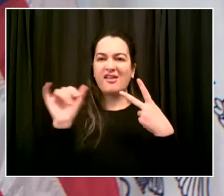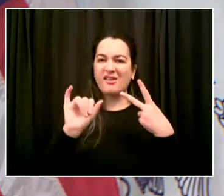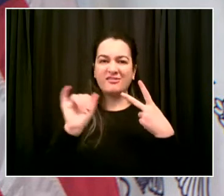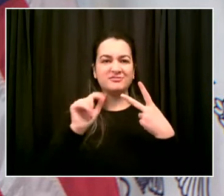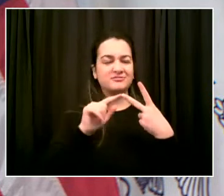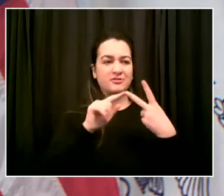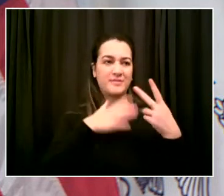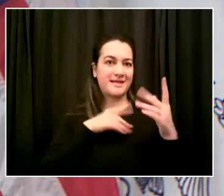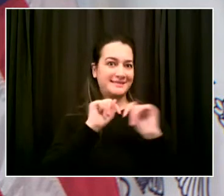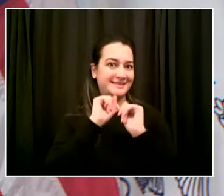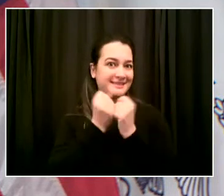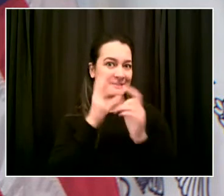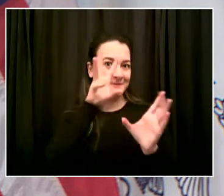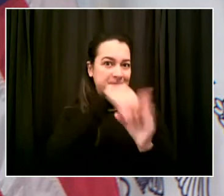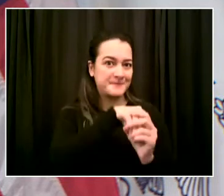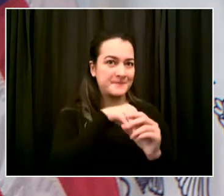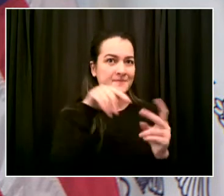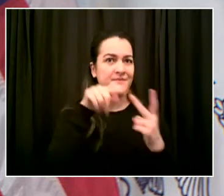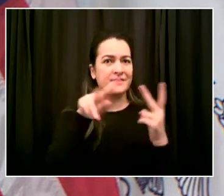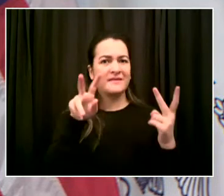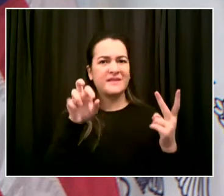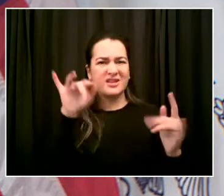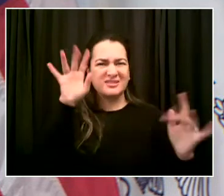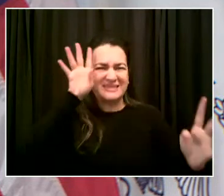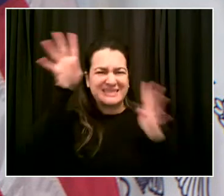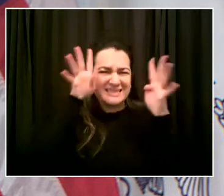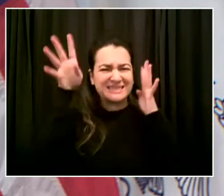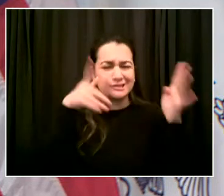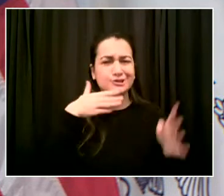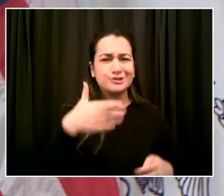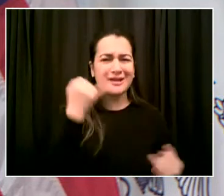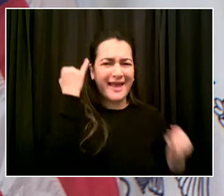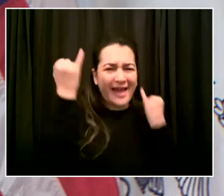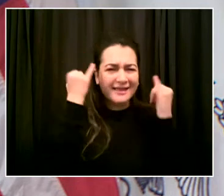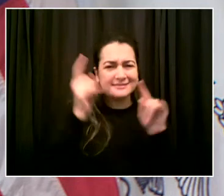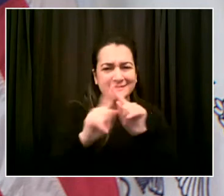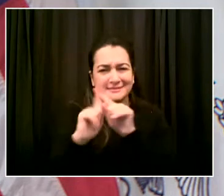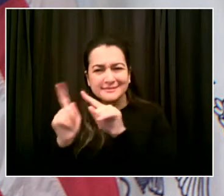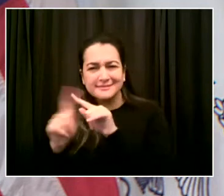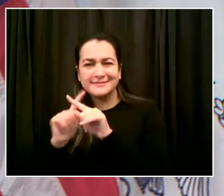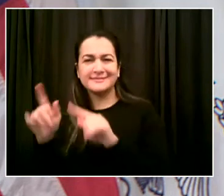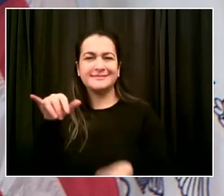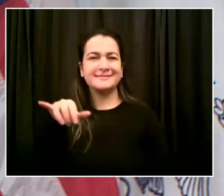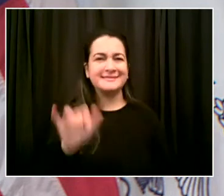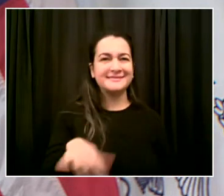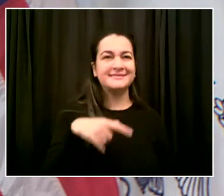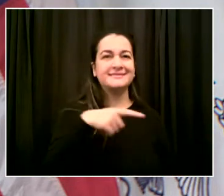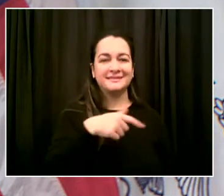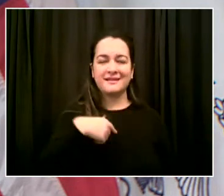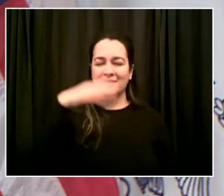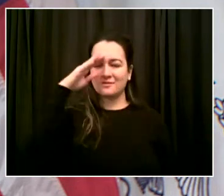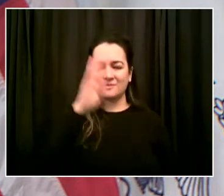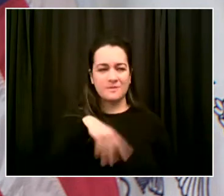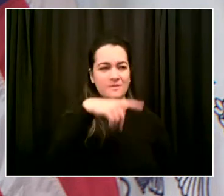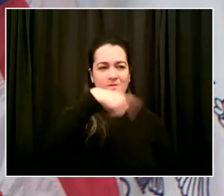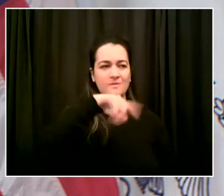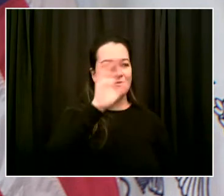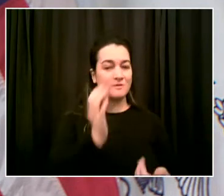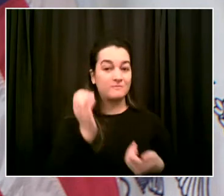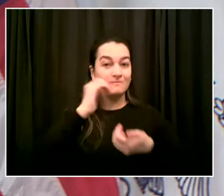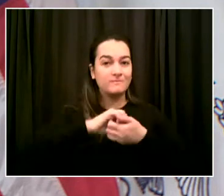bold ideas that deliver on our promise of safe, equitable transportation options for